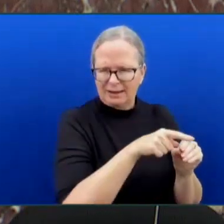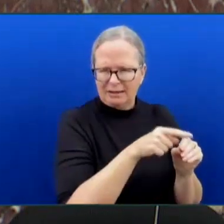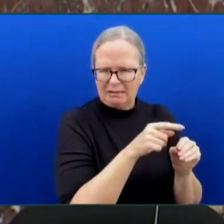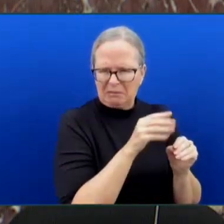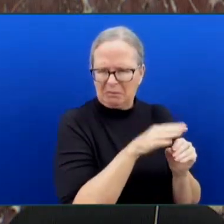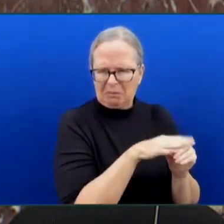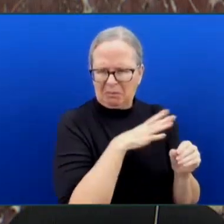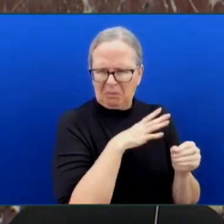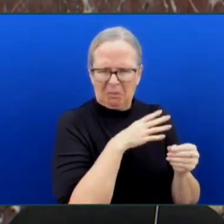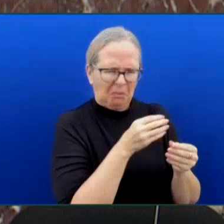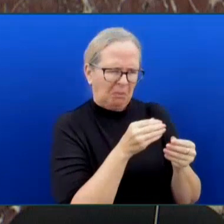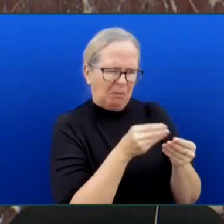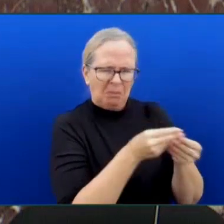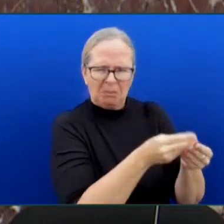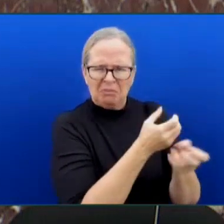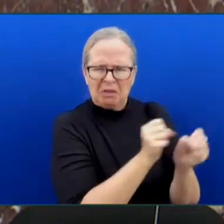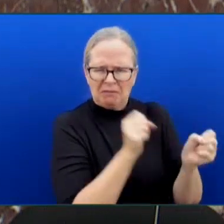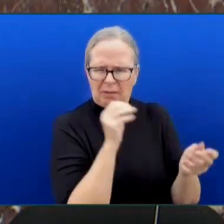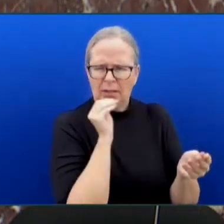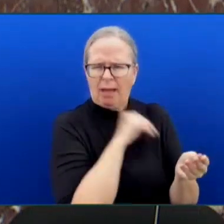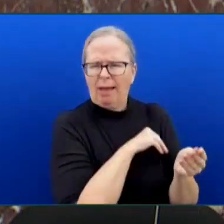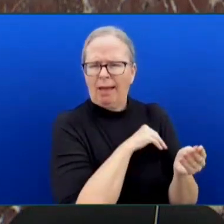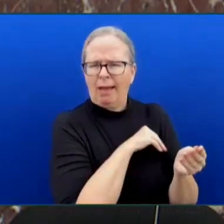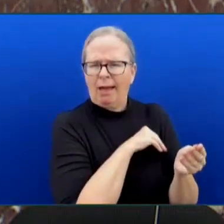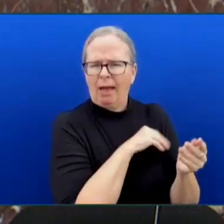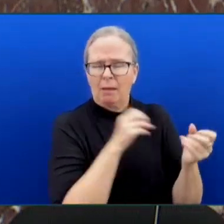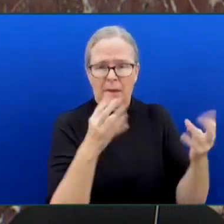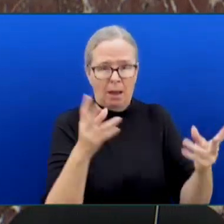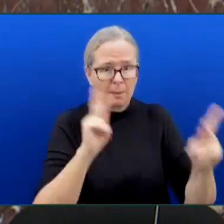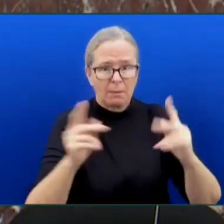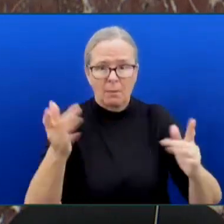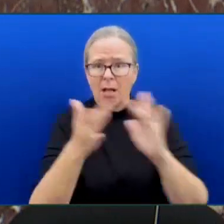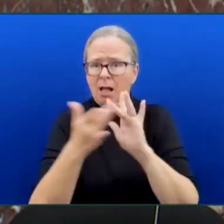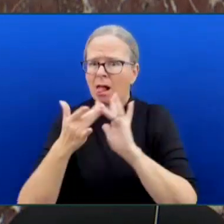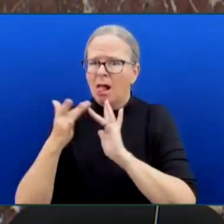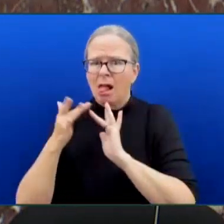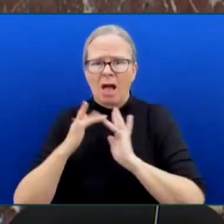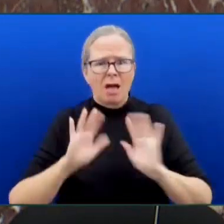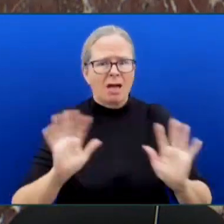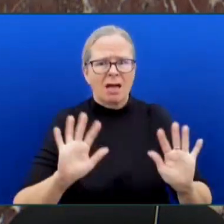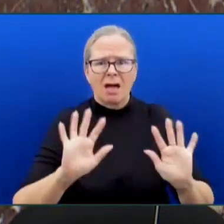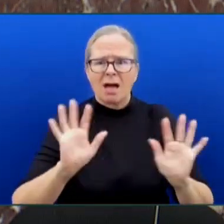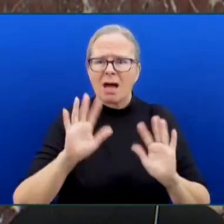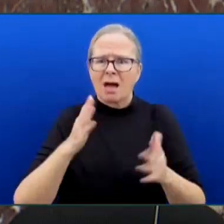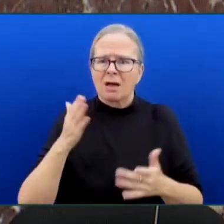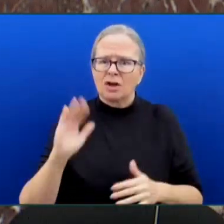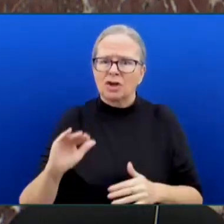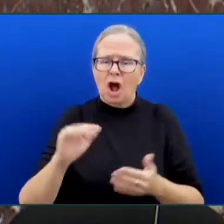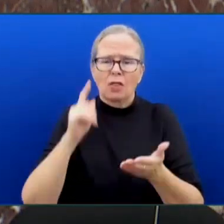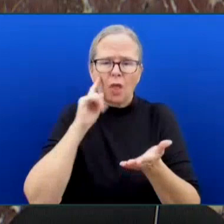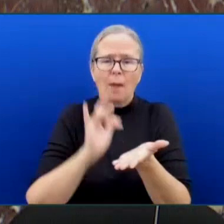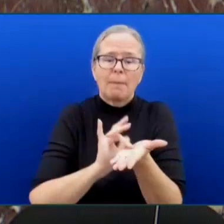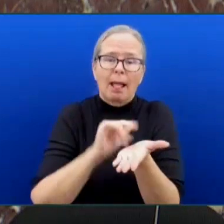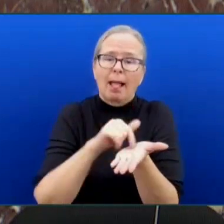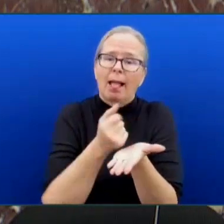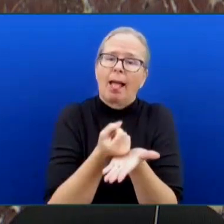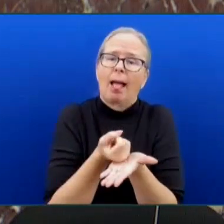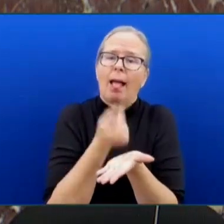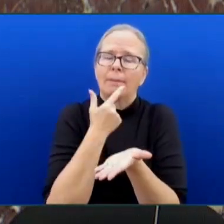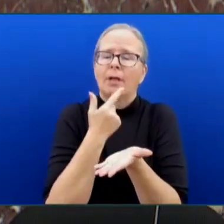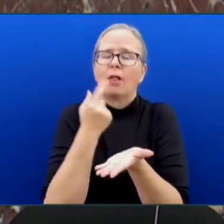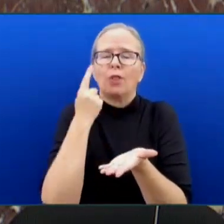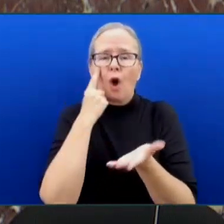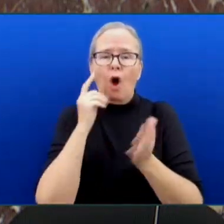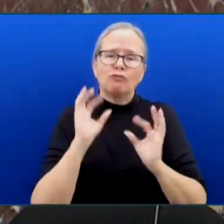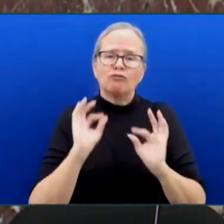stating that their child, believing they were taking a safe supply, is now addicted. Will the Premier do the right thing